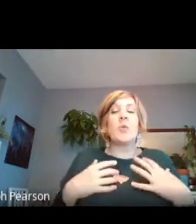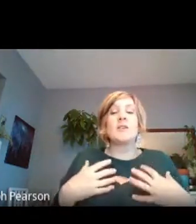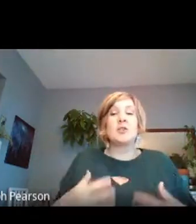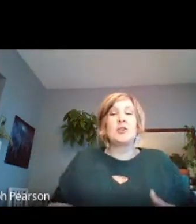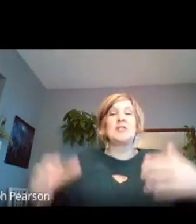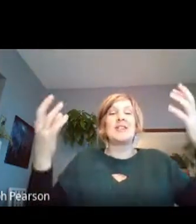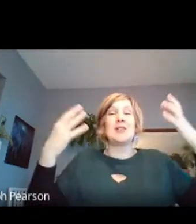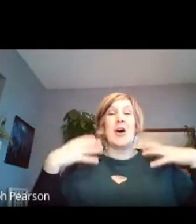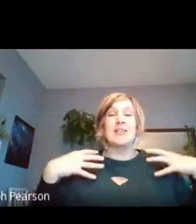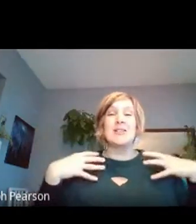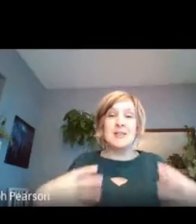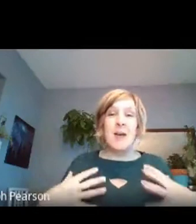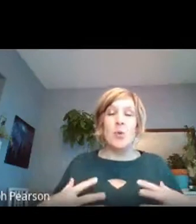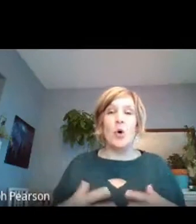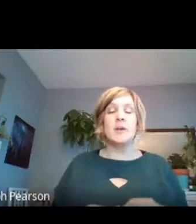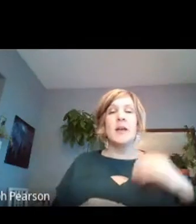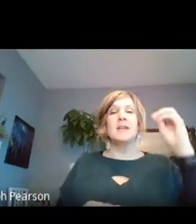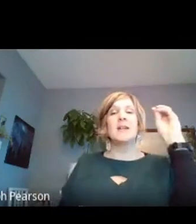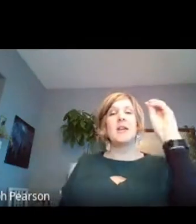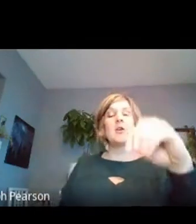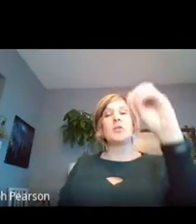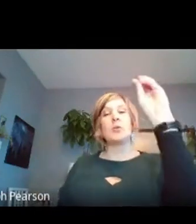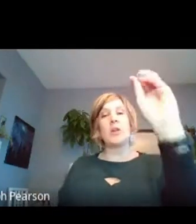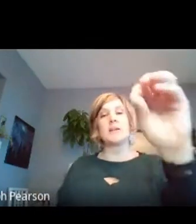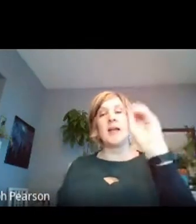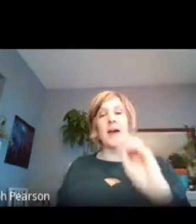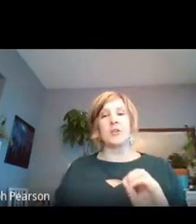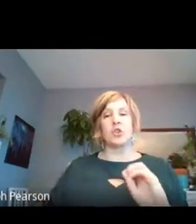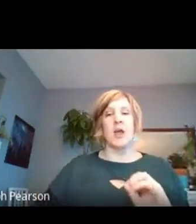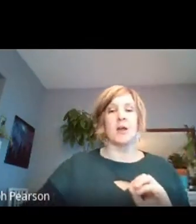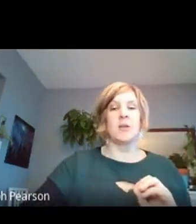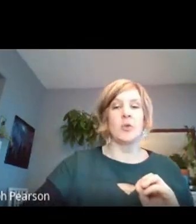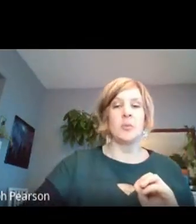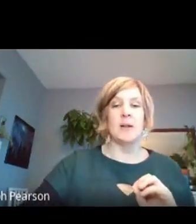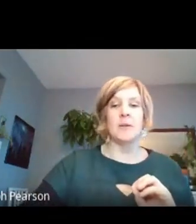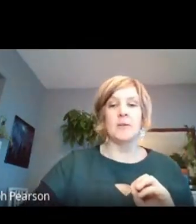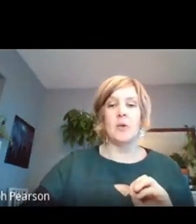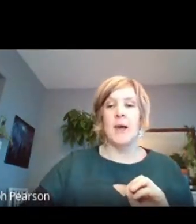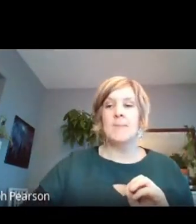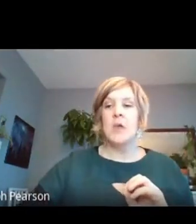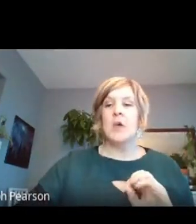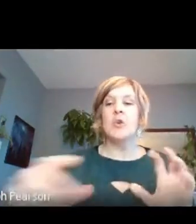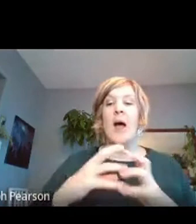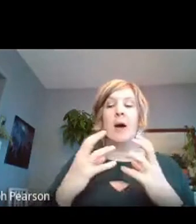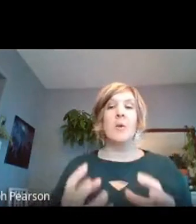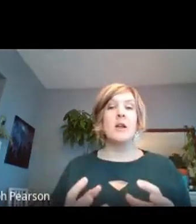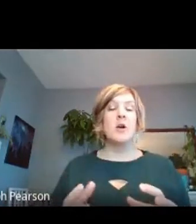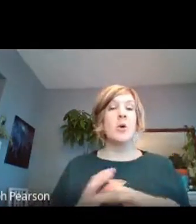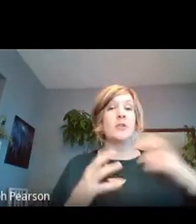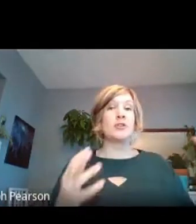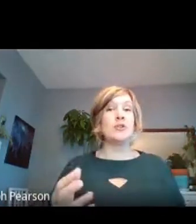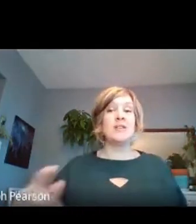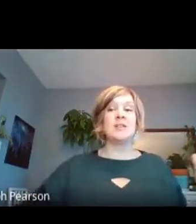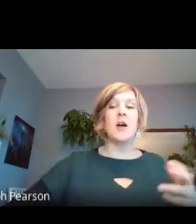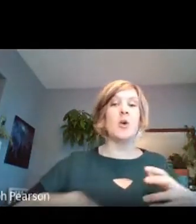but this is why students get lost in cyber world is that they don't realize they have to check those files okay so how do i